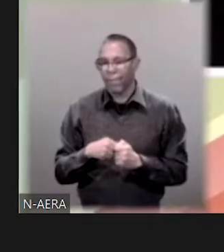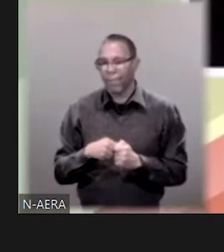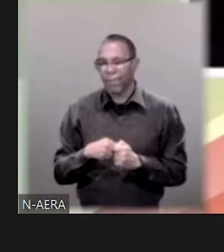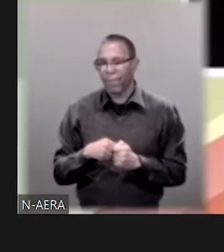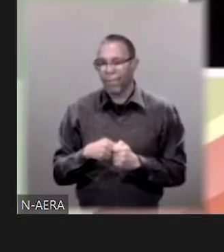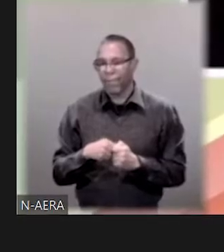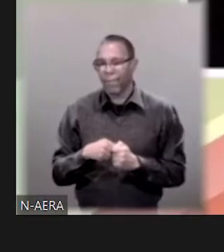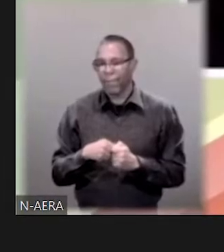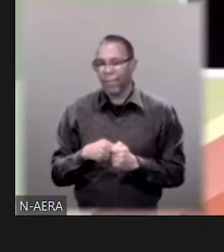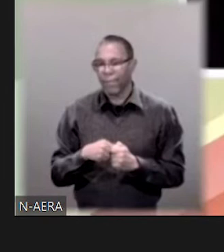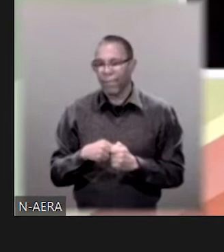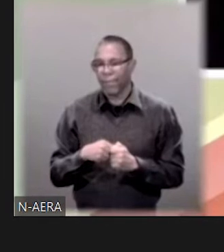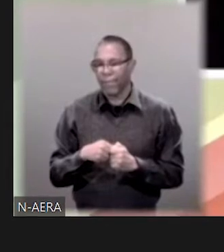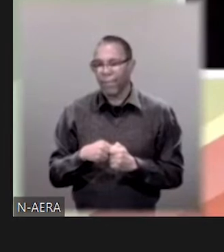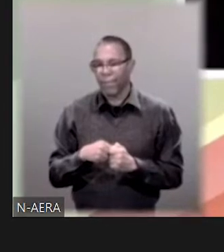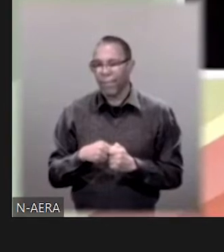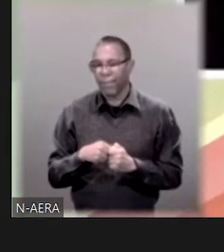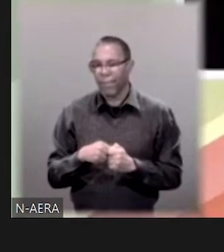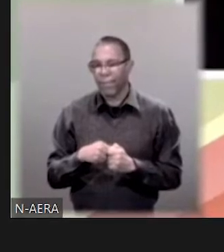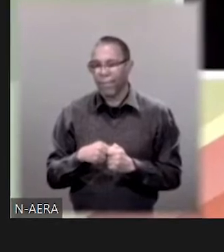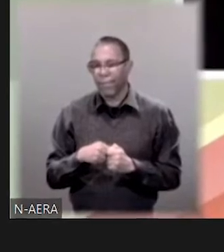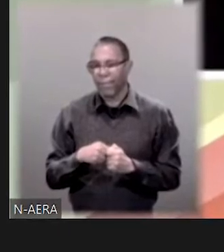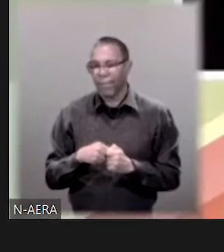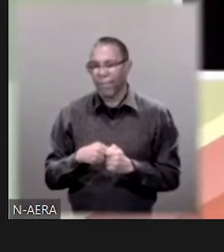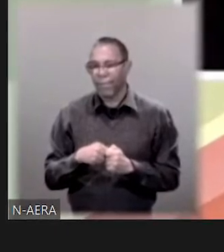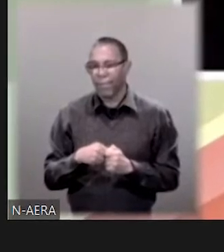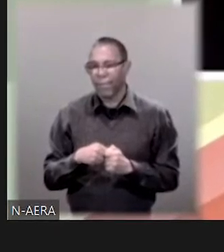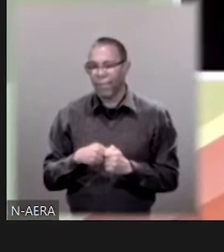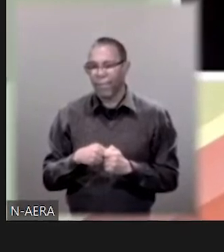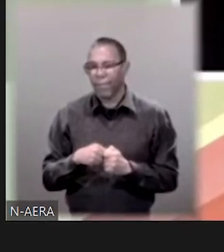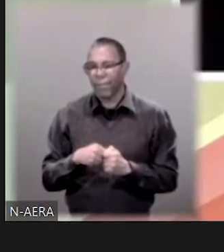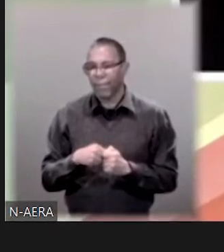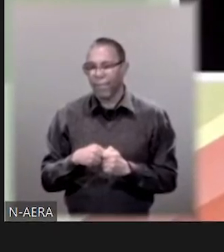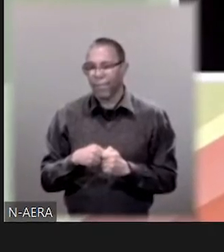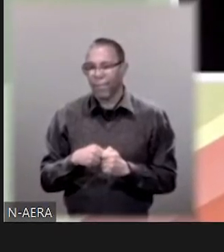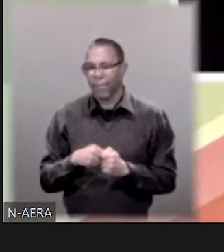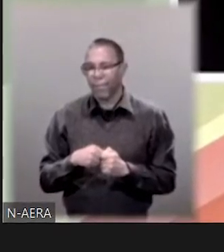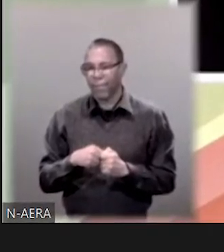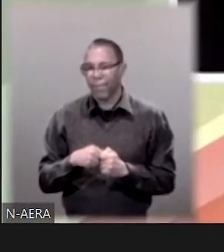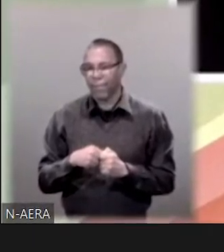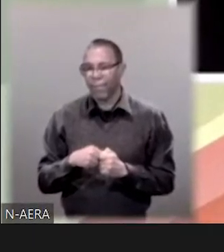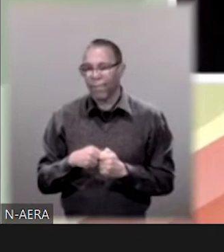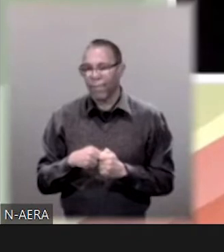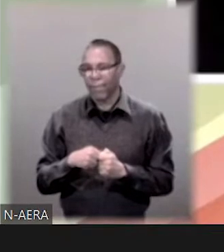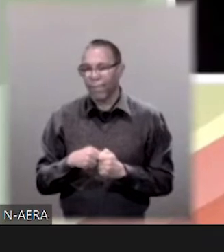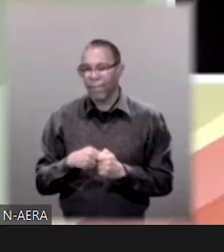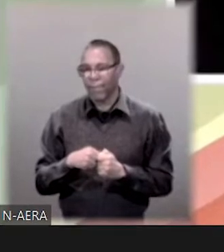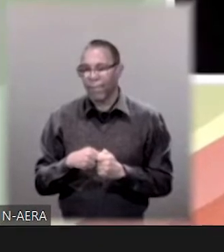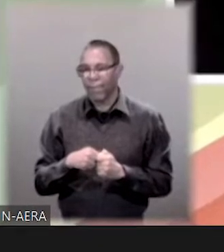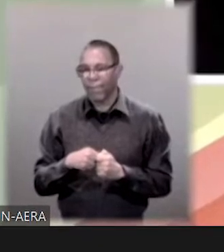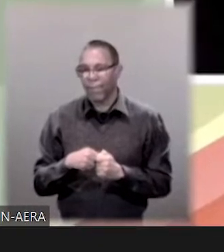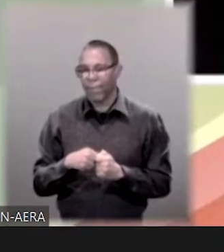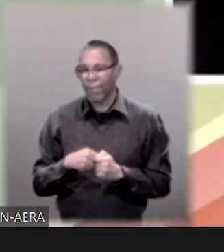In 2021, Dr. Patton Davis delivered the AERA Brown Lecture in Education Research, the association's preeminent